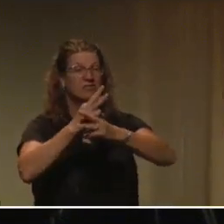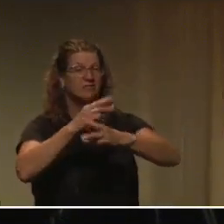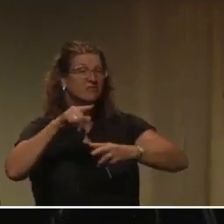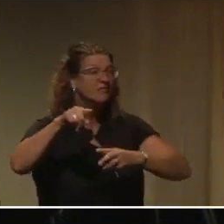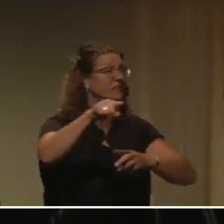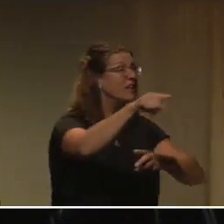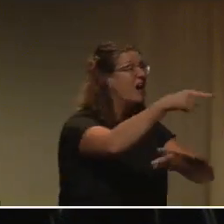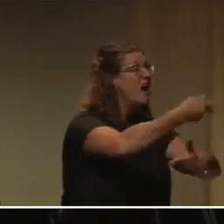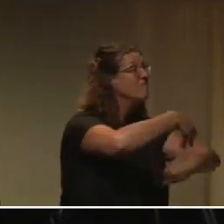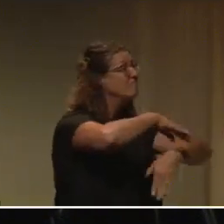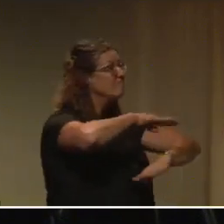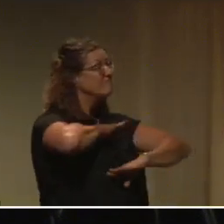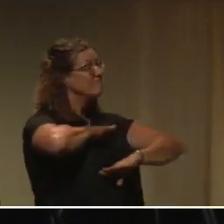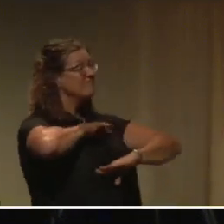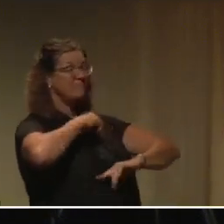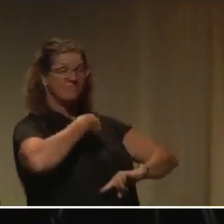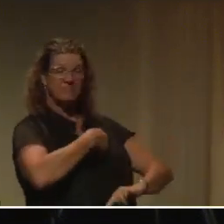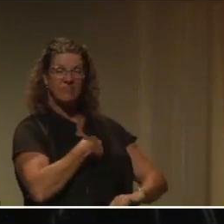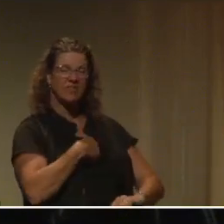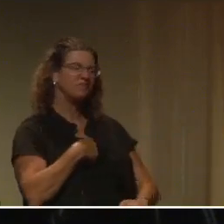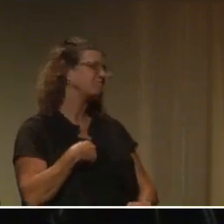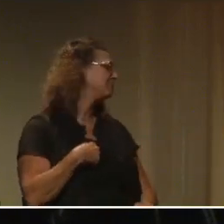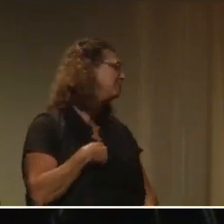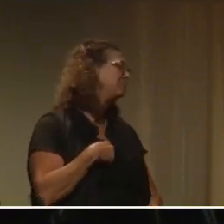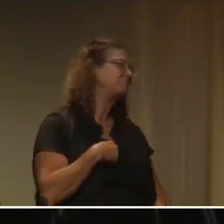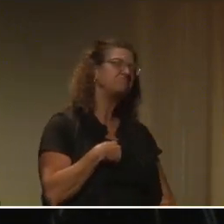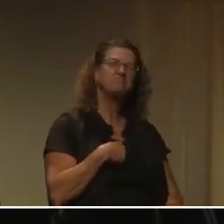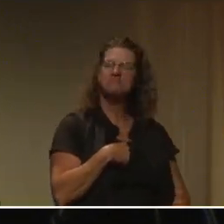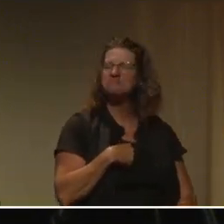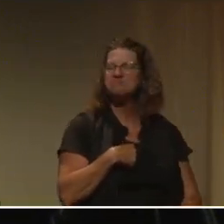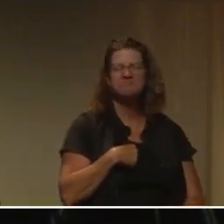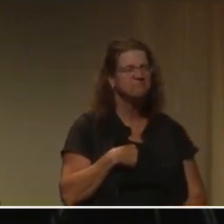They couldn't feel me.